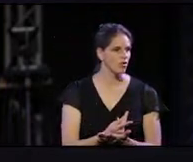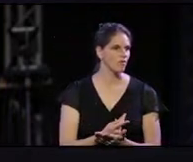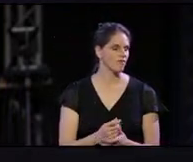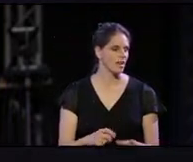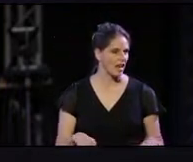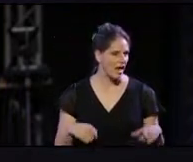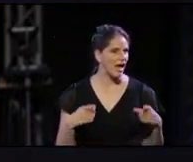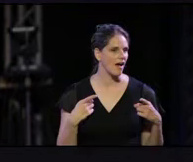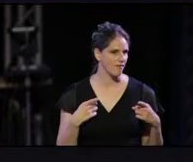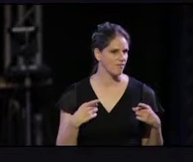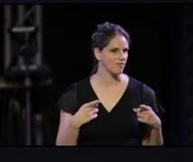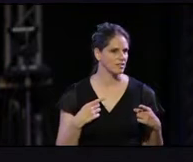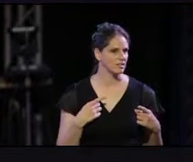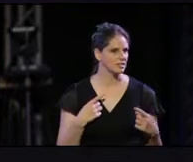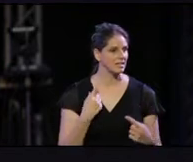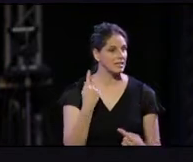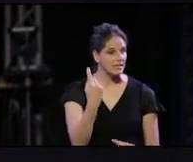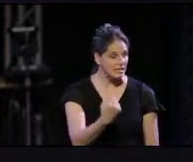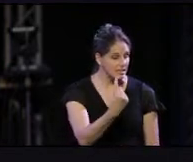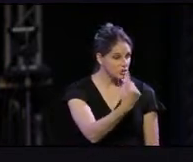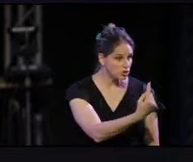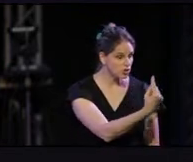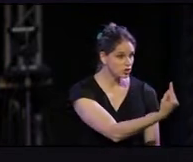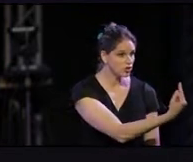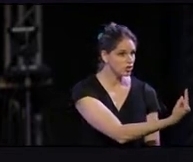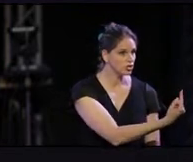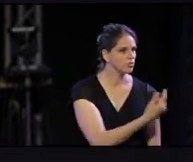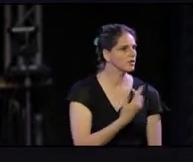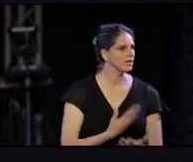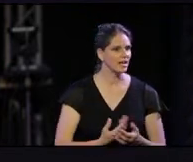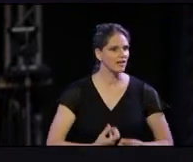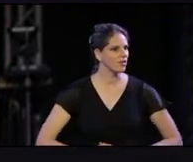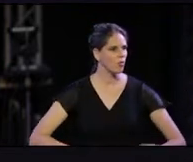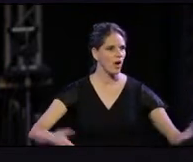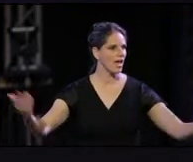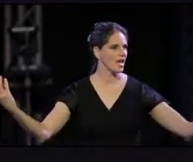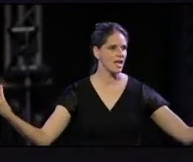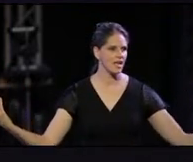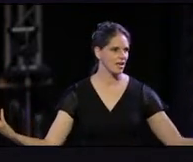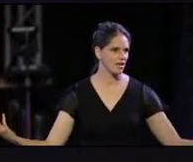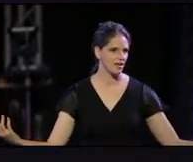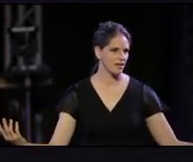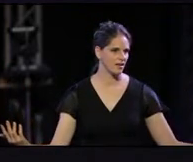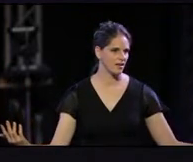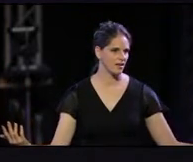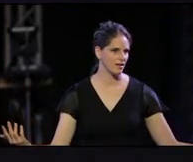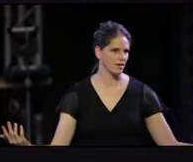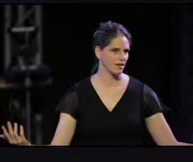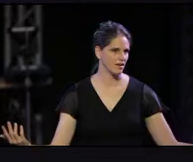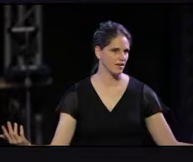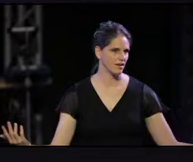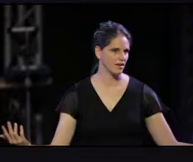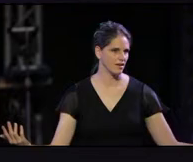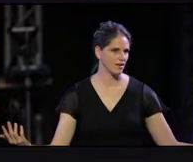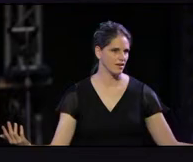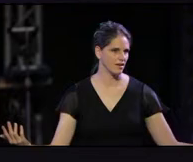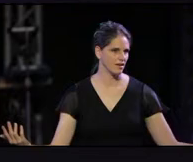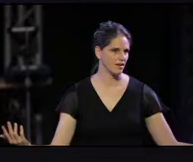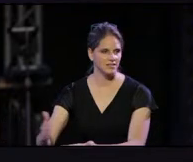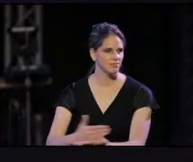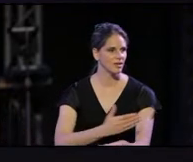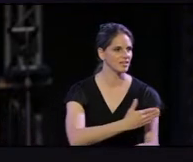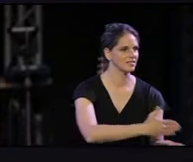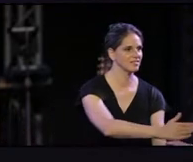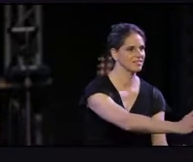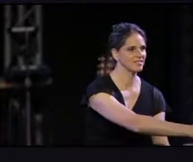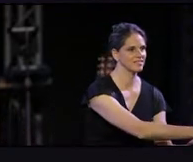is in every single one of us, and we can give it away. We can spread it around.